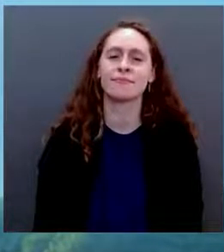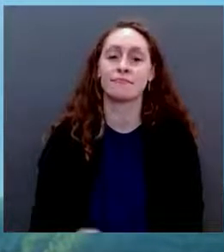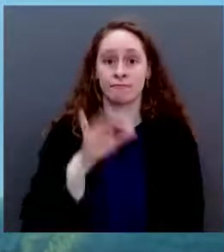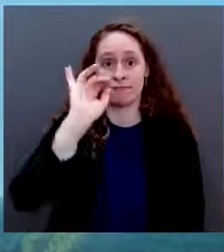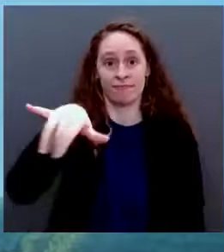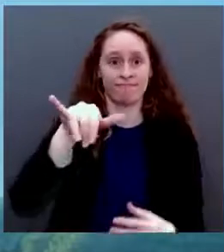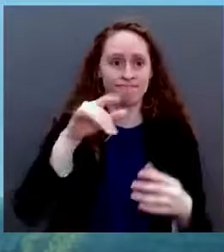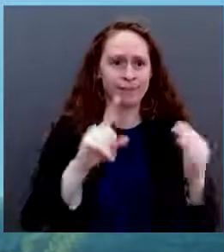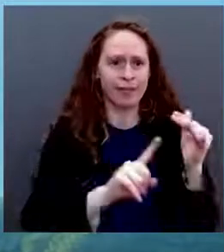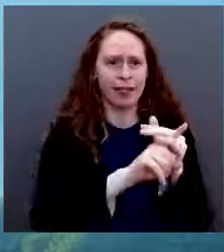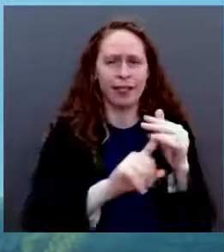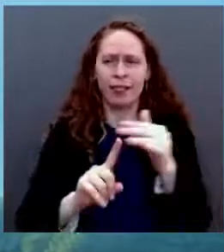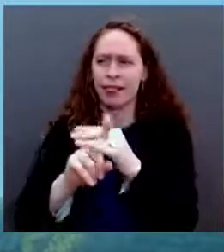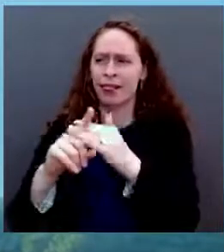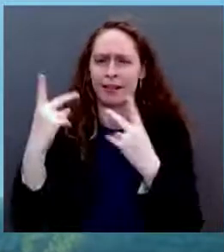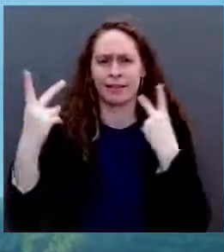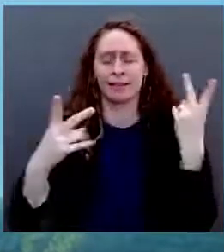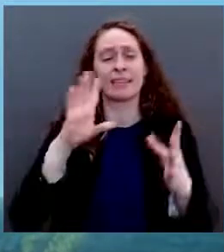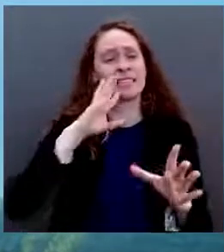and Republican